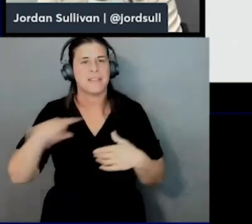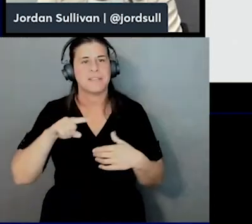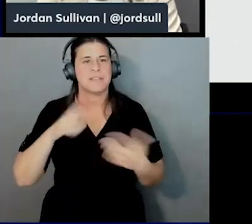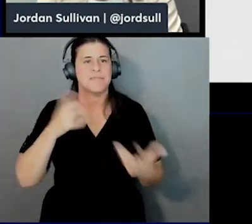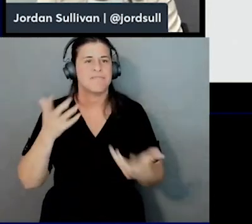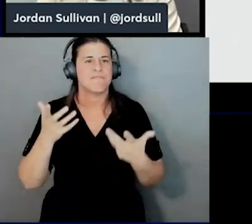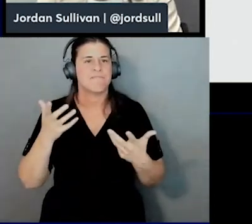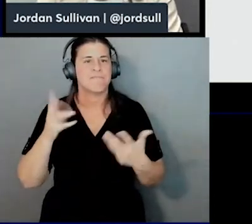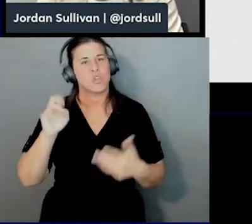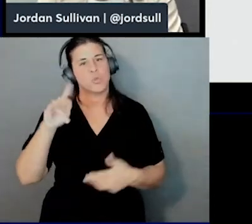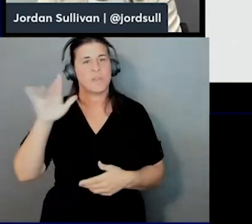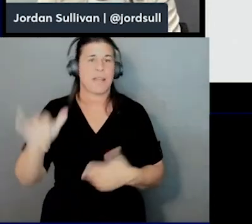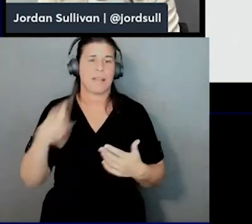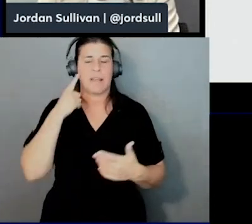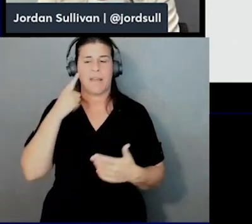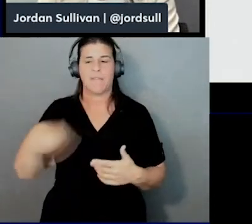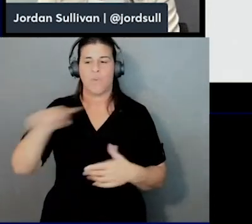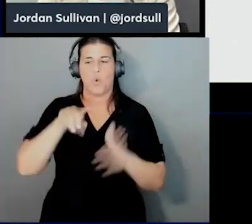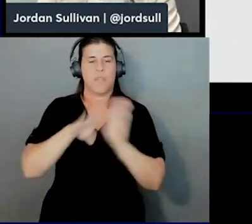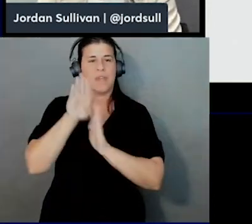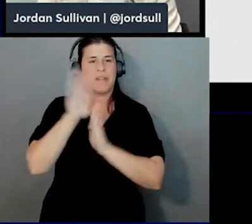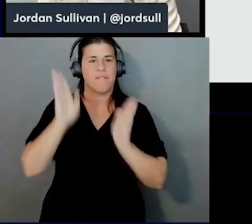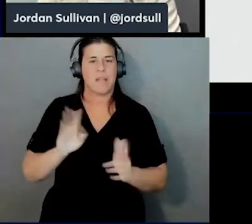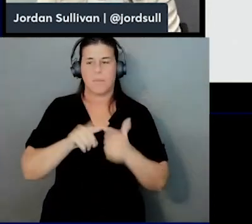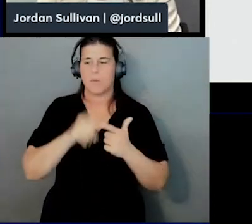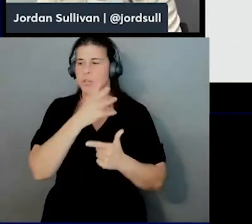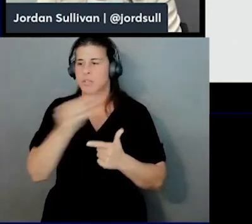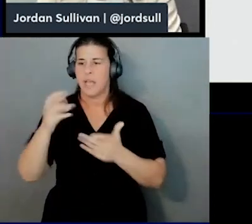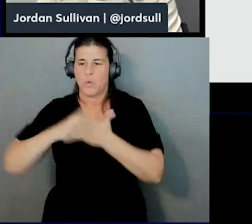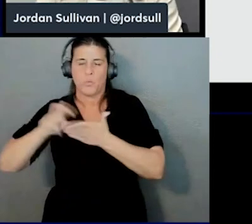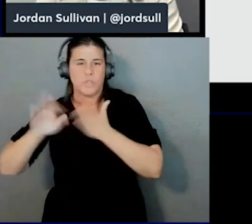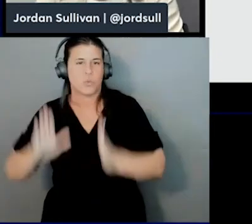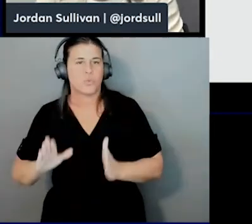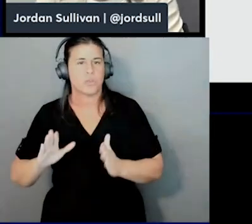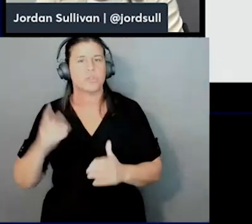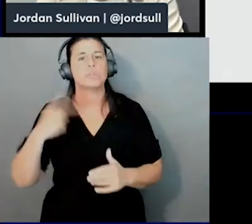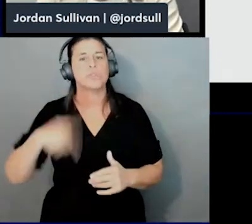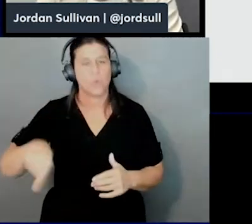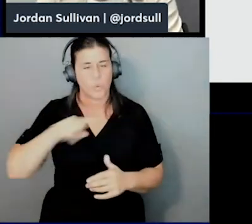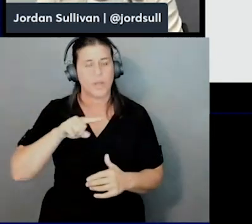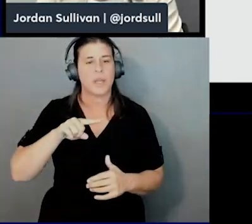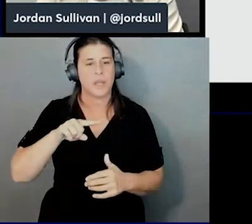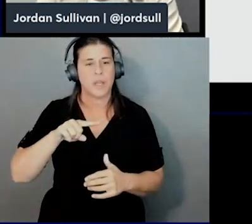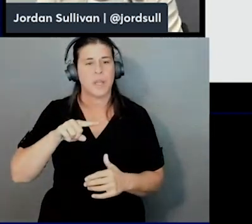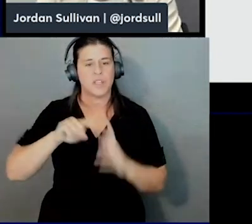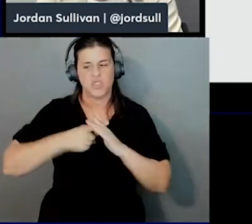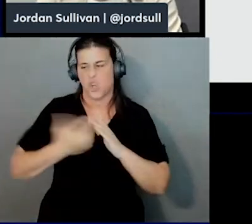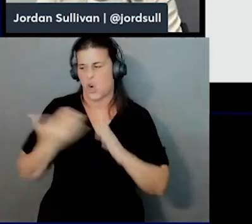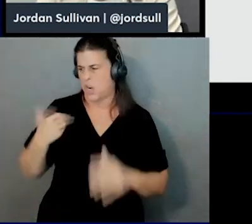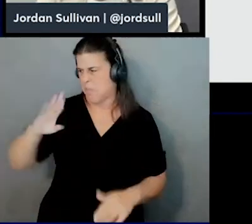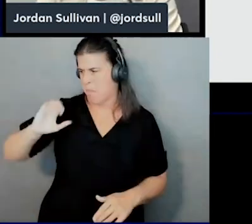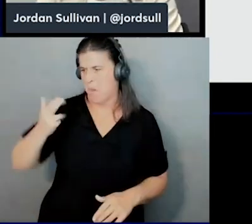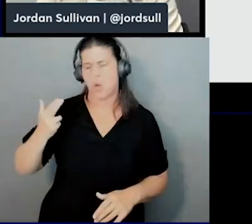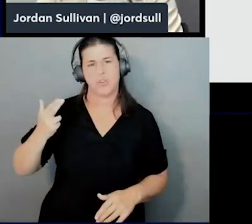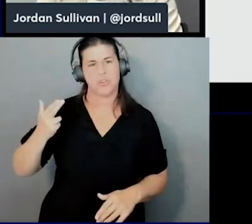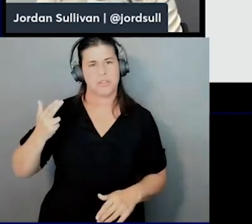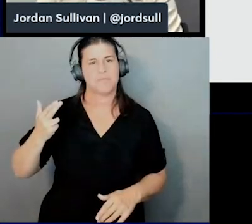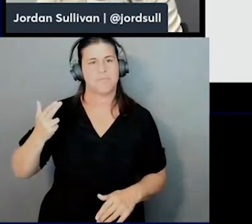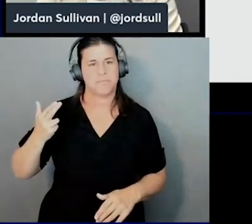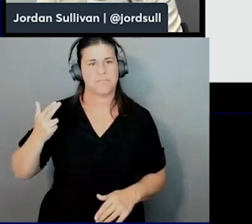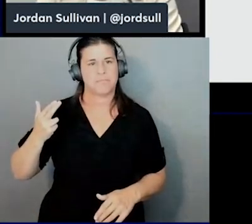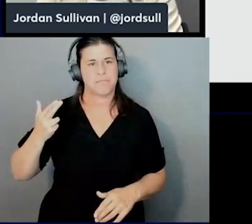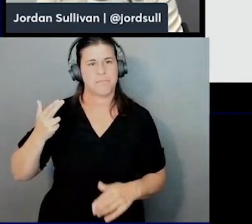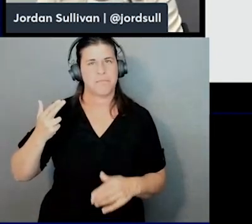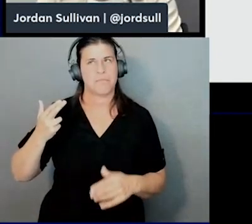utility for the developers and researchers. So we started in March, and we're more than 2